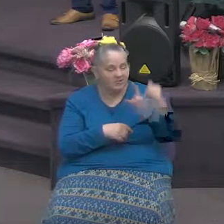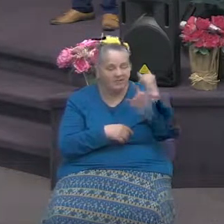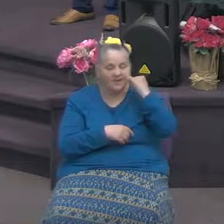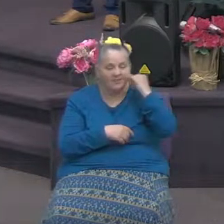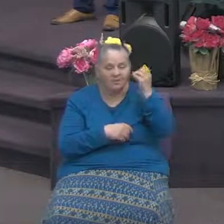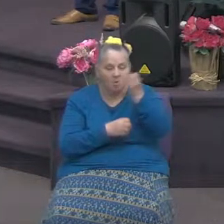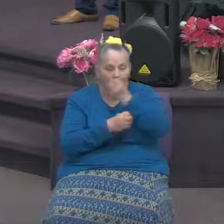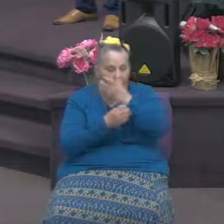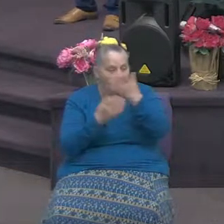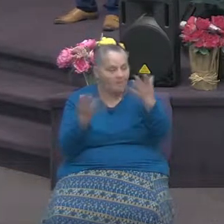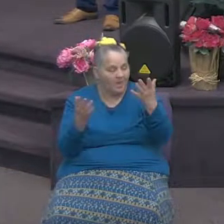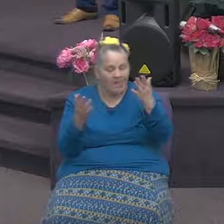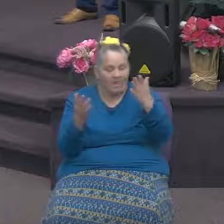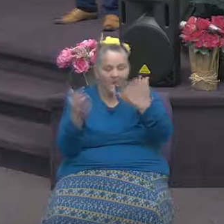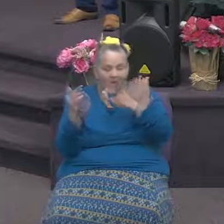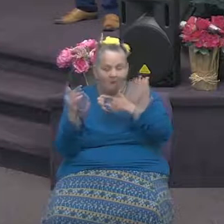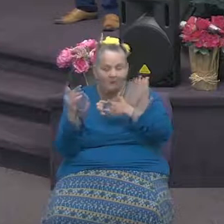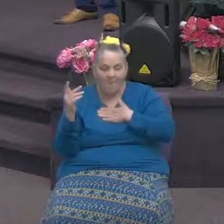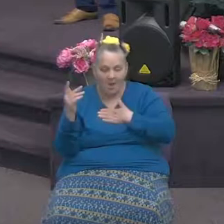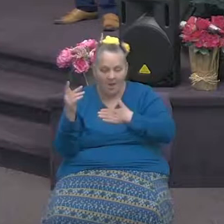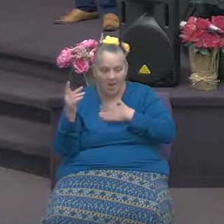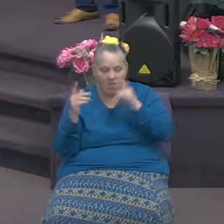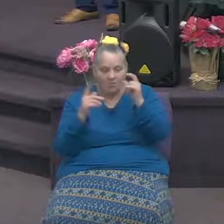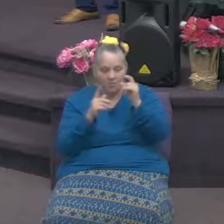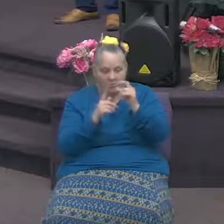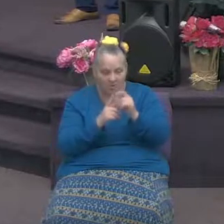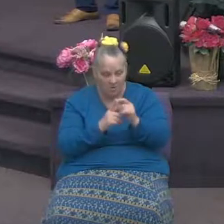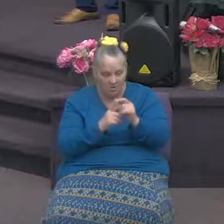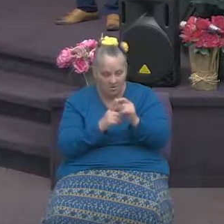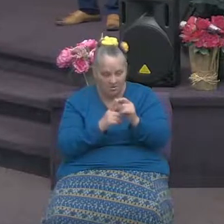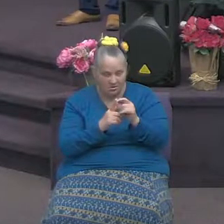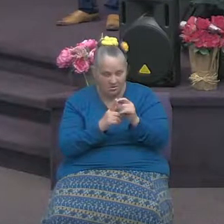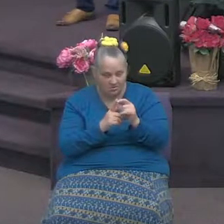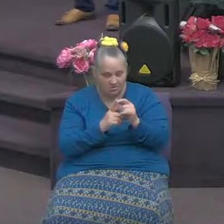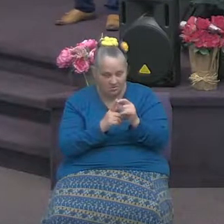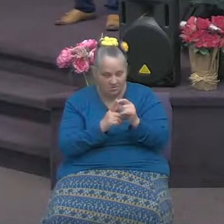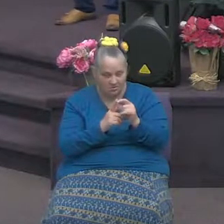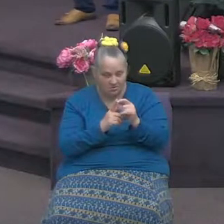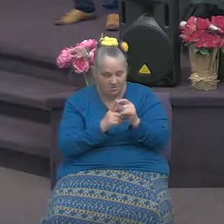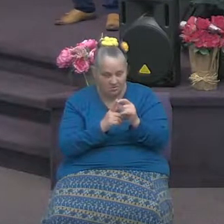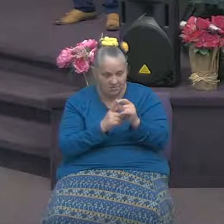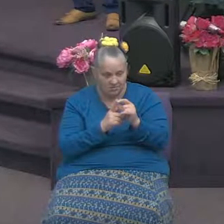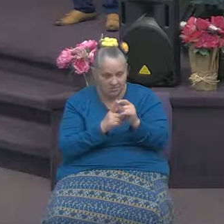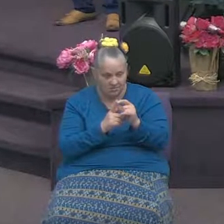obey my word.